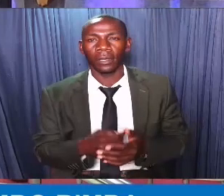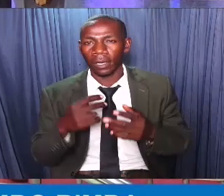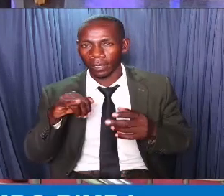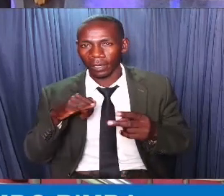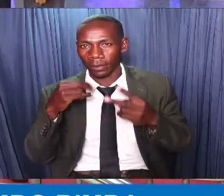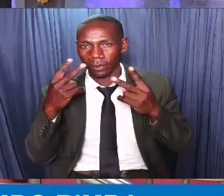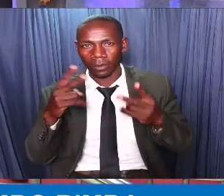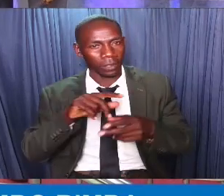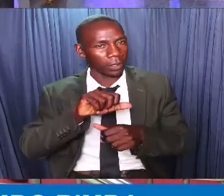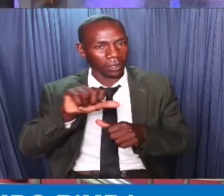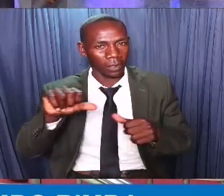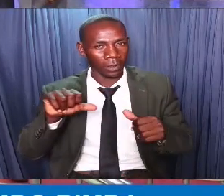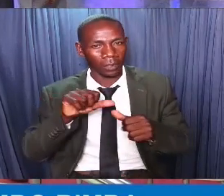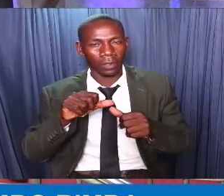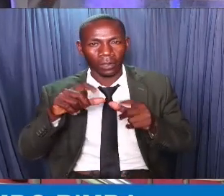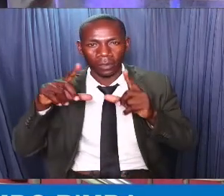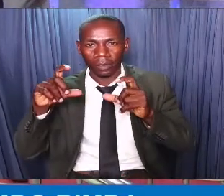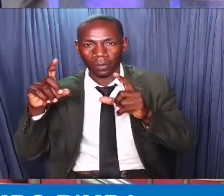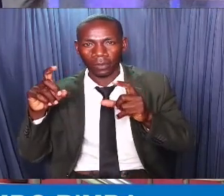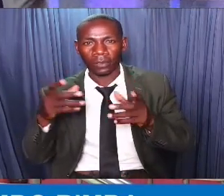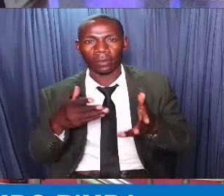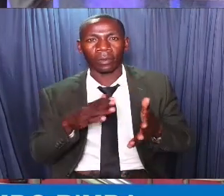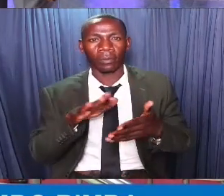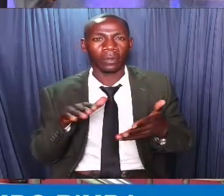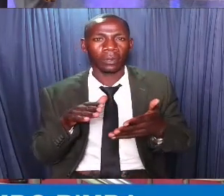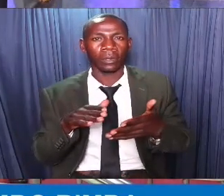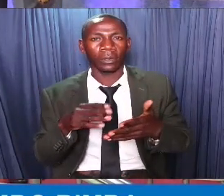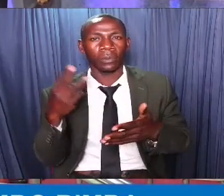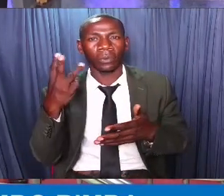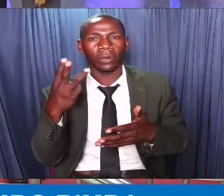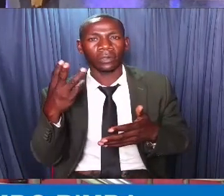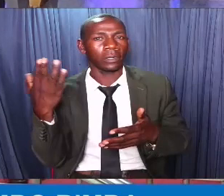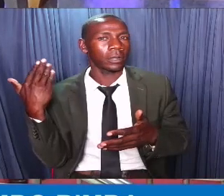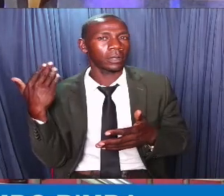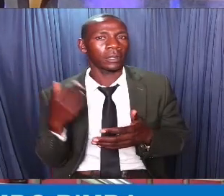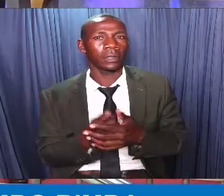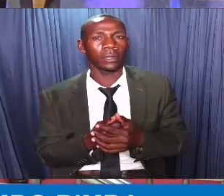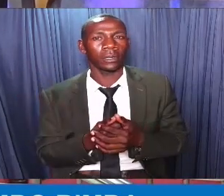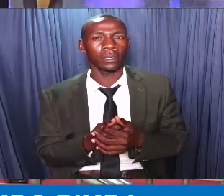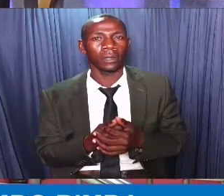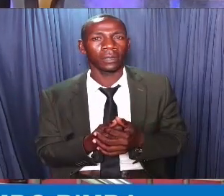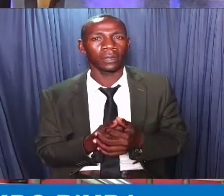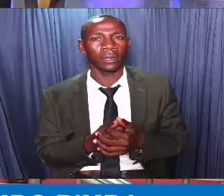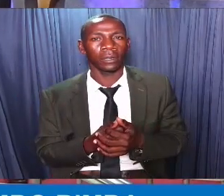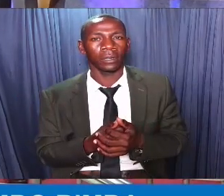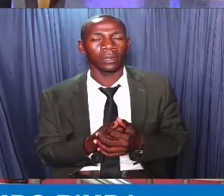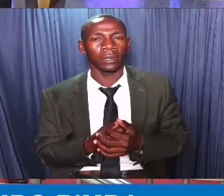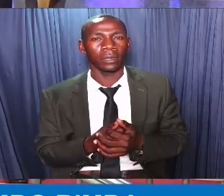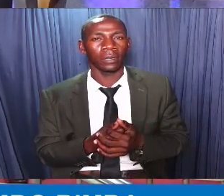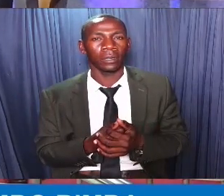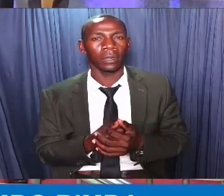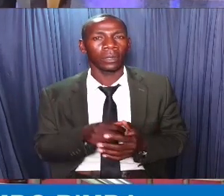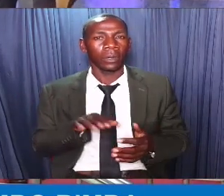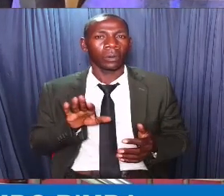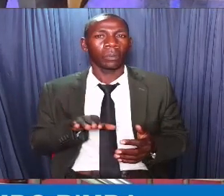Niliangalia. I looked around. Kwa picha. In a picture somewhere. Jumatano. In a coverage somewhere on Wednesday. Wamama kule chini